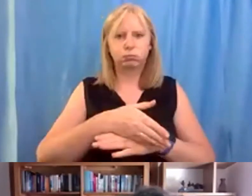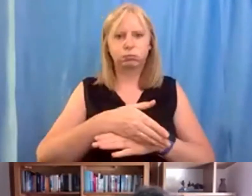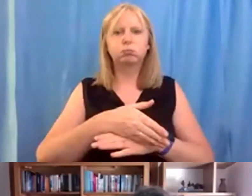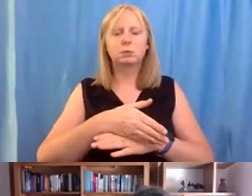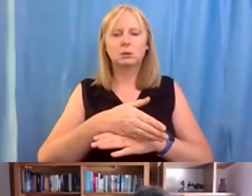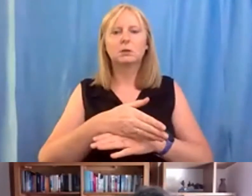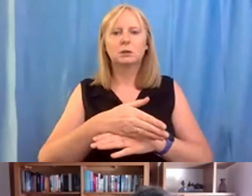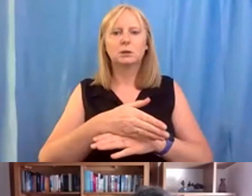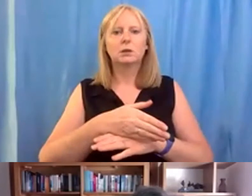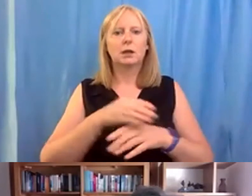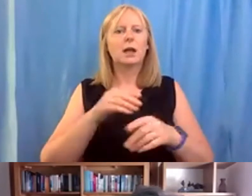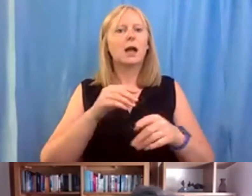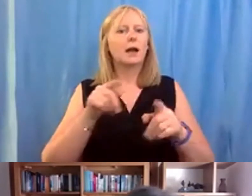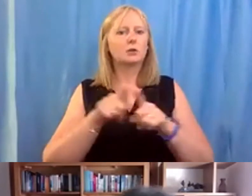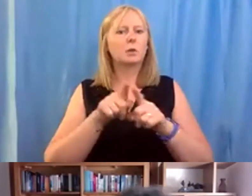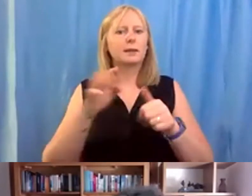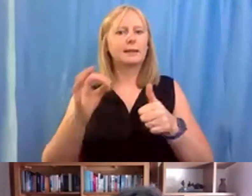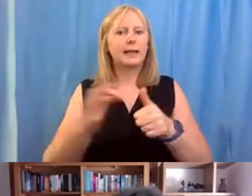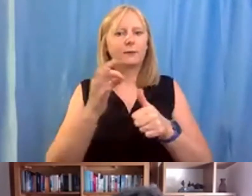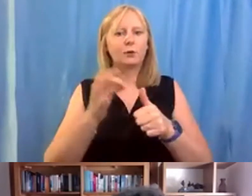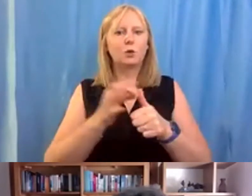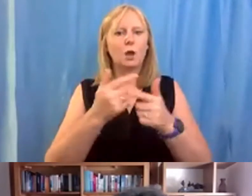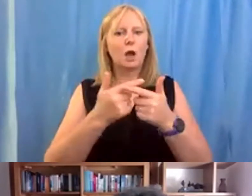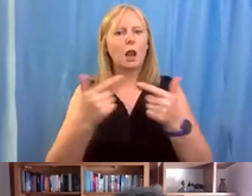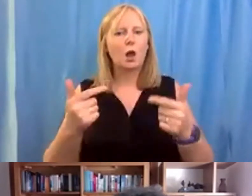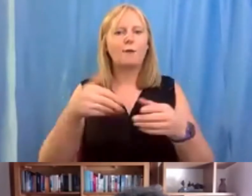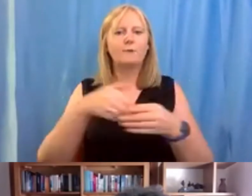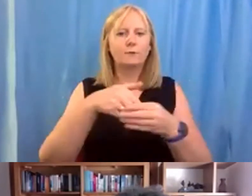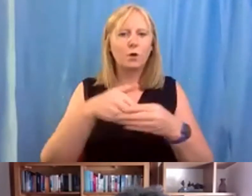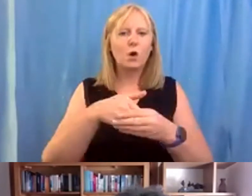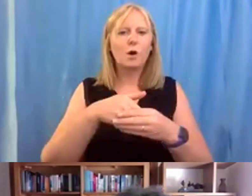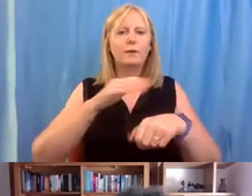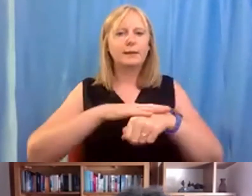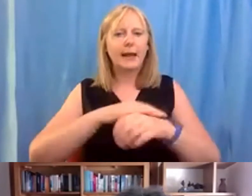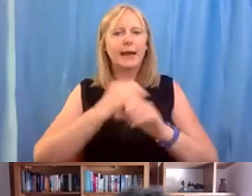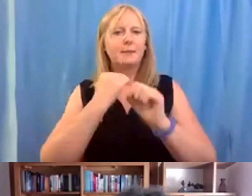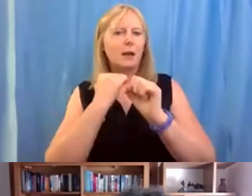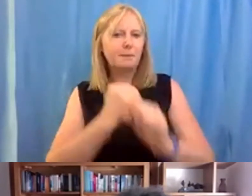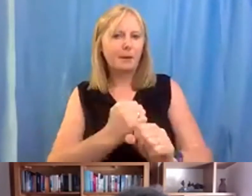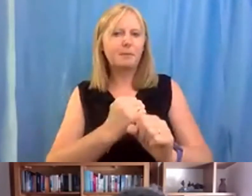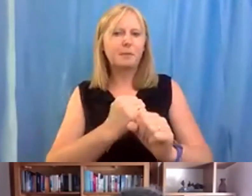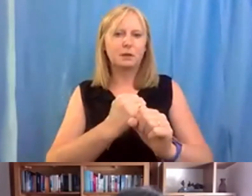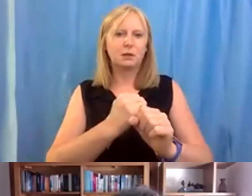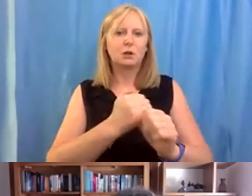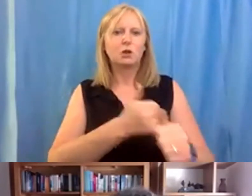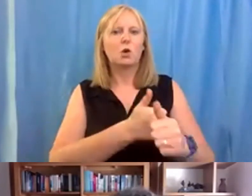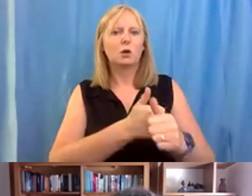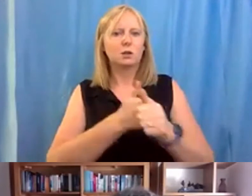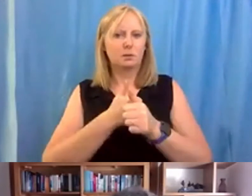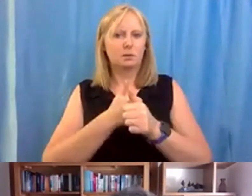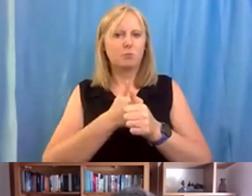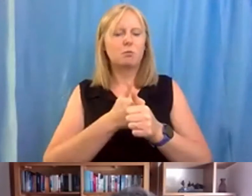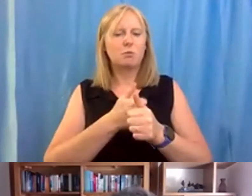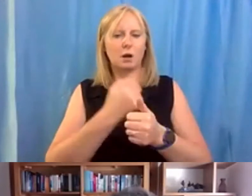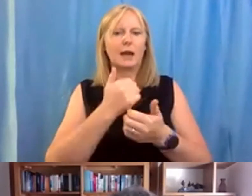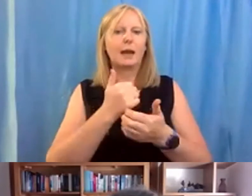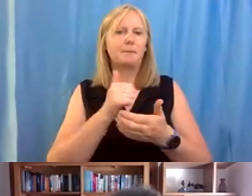interview process. There's a lot involved, a lot of time and commitment, and perhaps a support person at that stage would be really